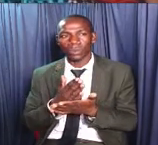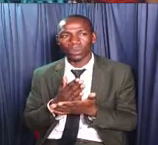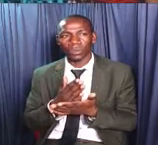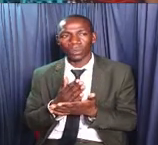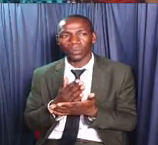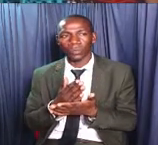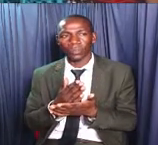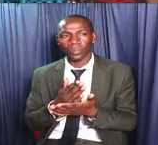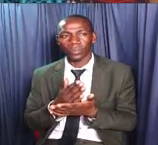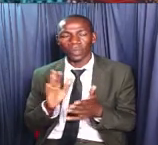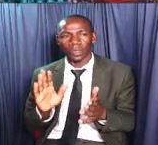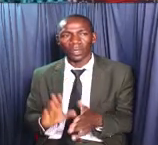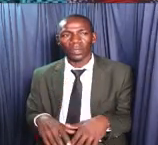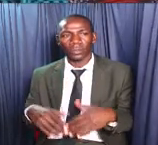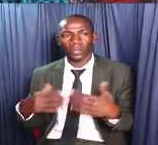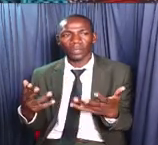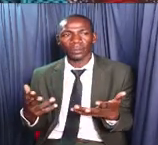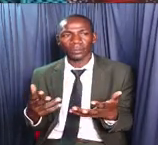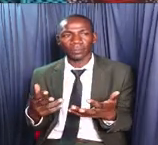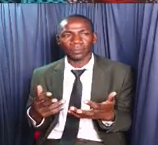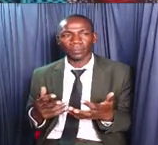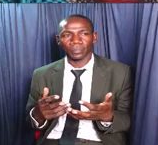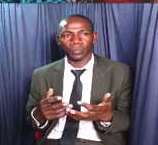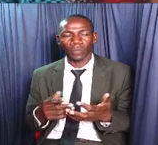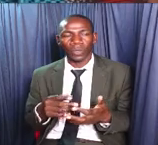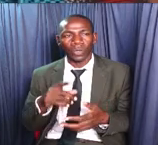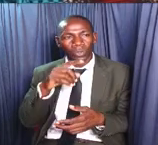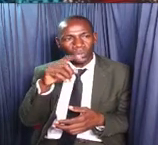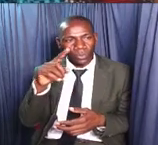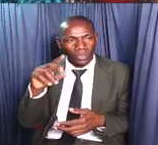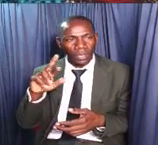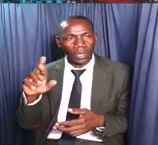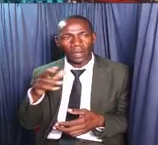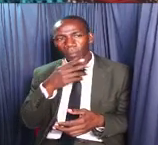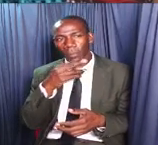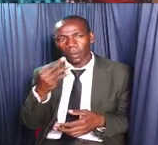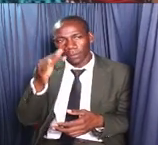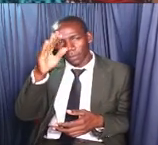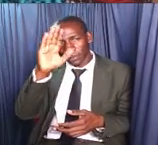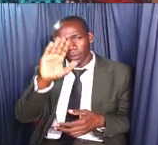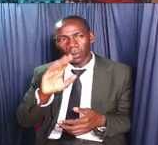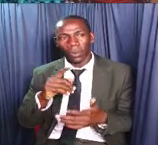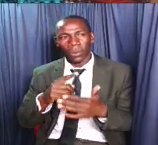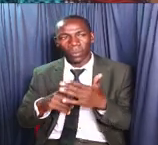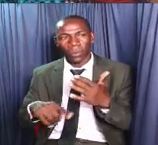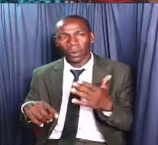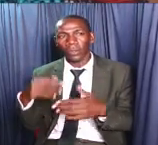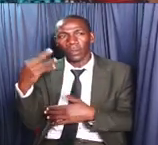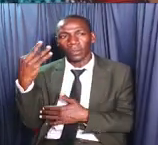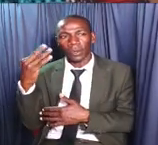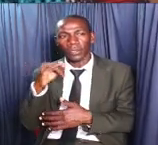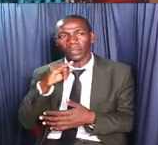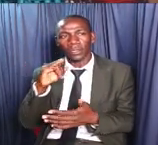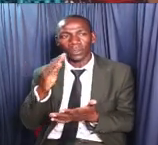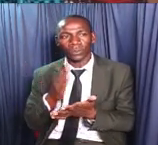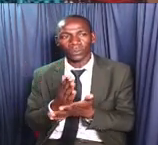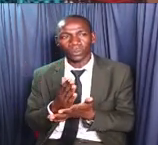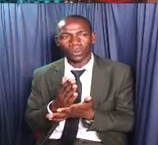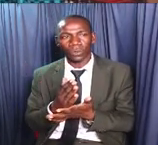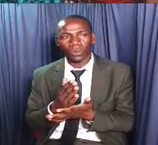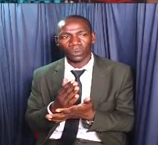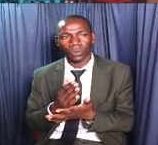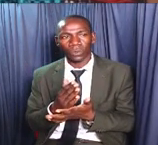here. Hallelujah. Hallelujah. Hawa ni watu wa Mungu. These are the men of God. Wanenayo ni ya kuokoa. What the minister is meant to